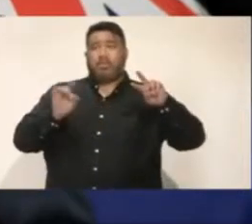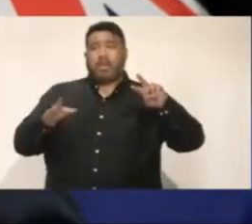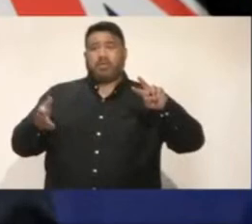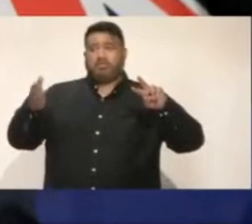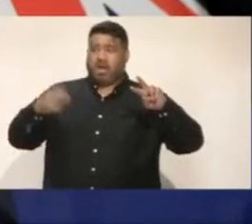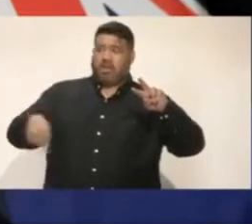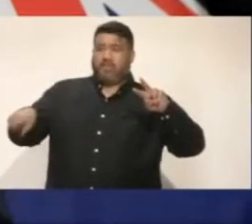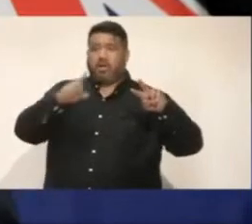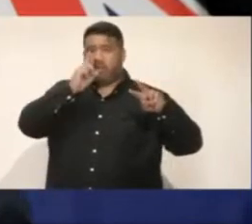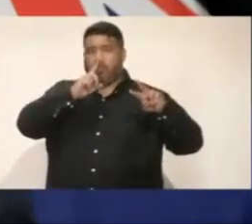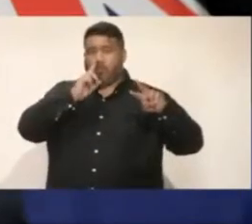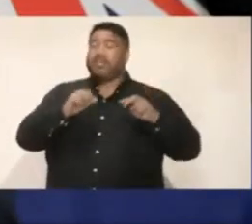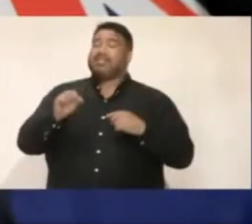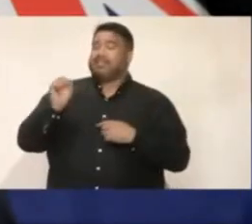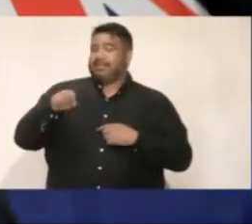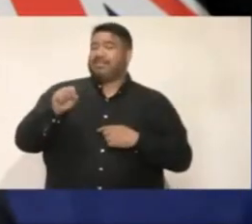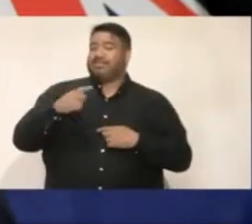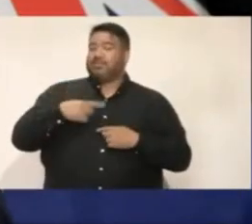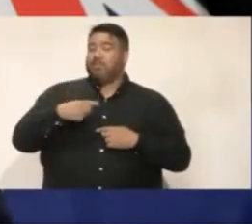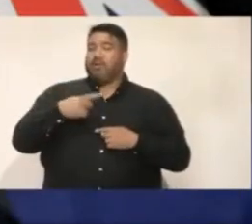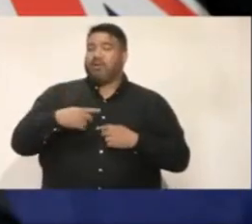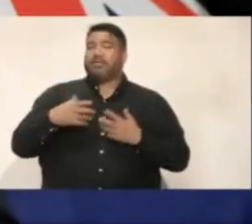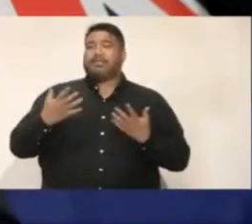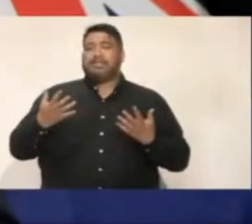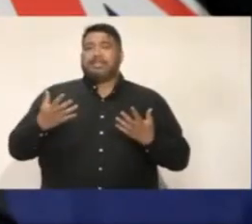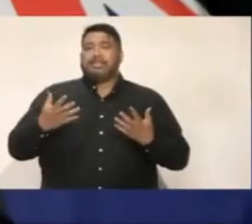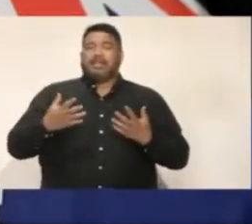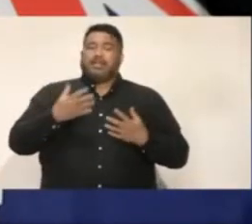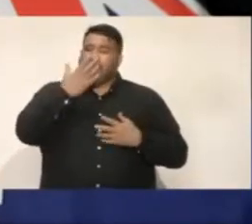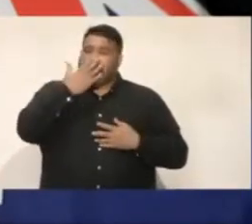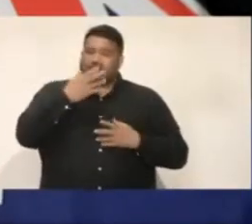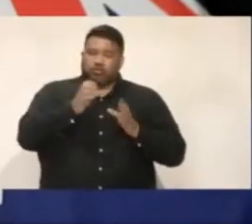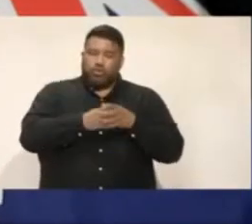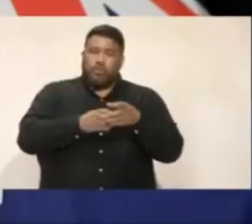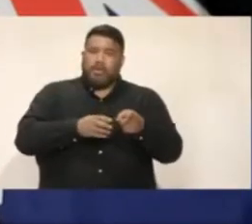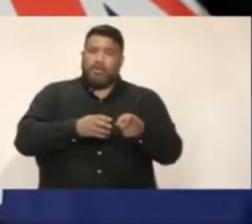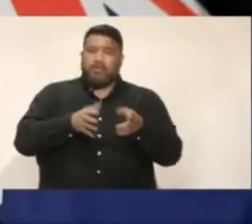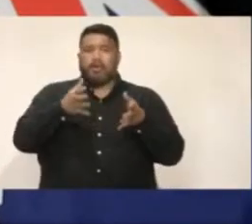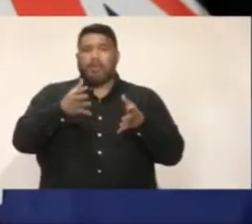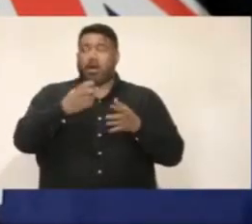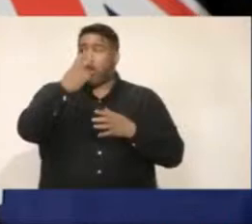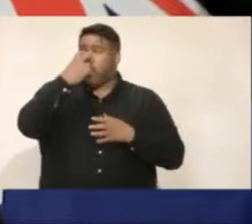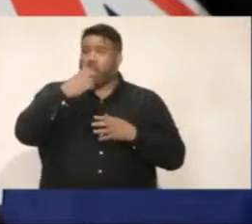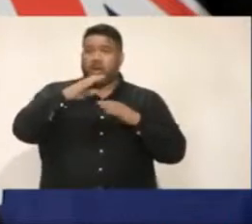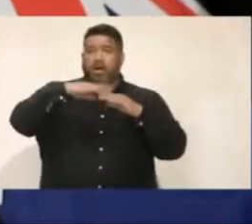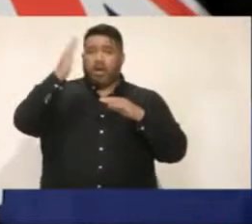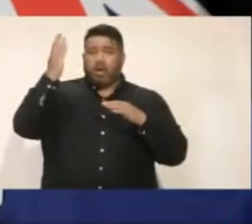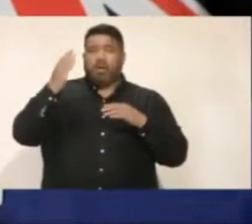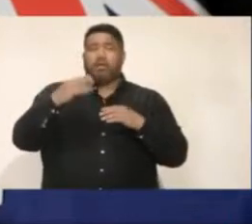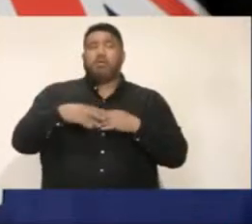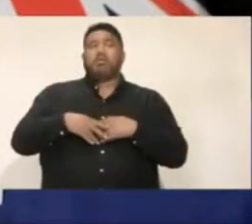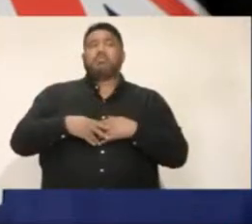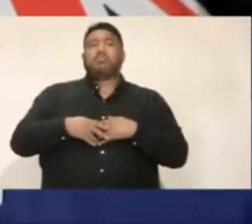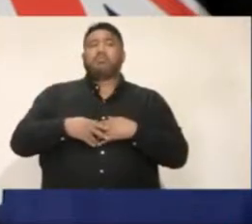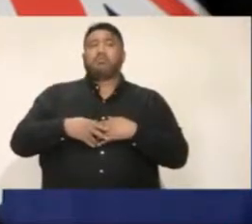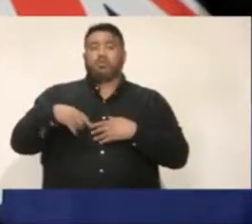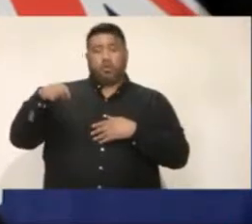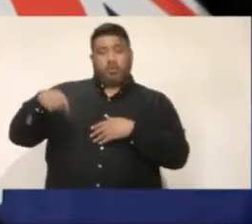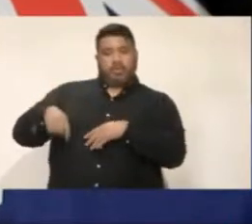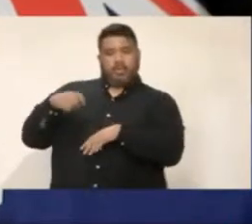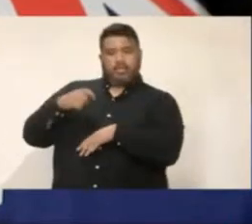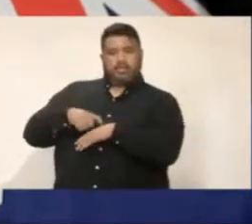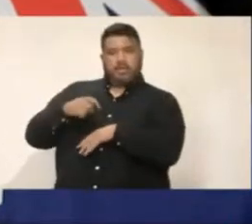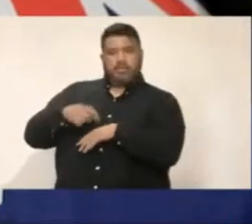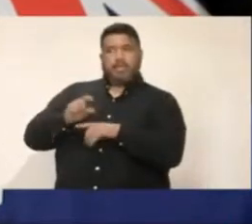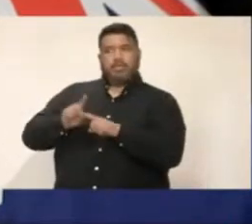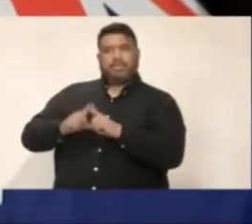Yes, it certainly is. I mean, it's a different age group, so they're older than the group that was mostly affected earlier in the year.